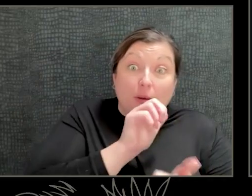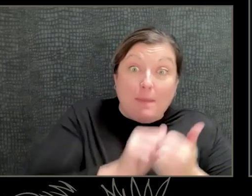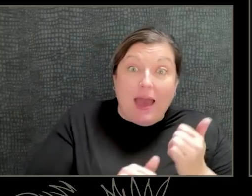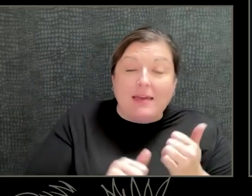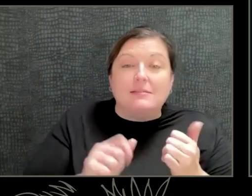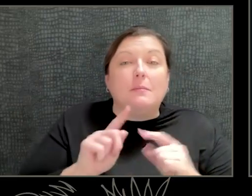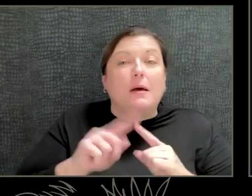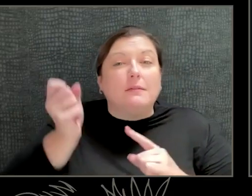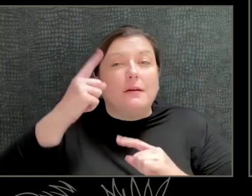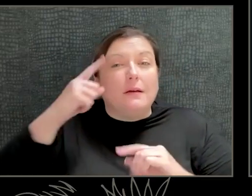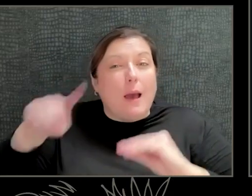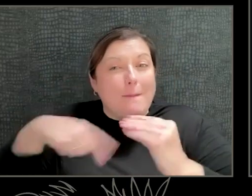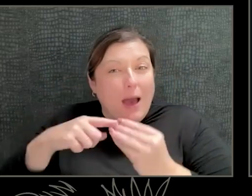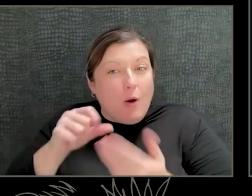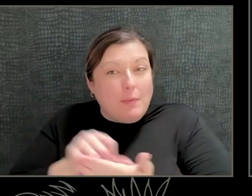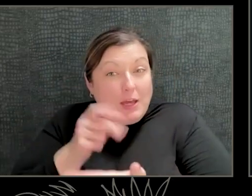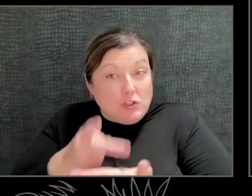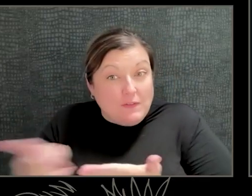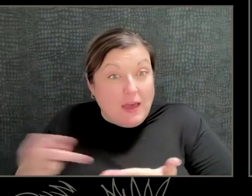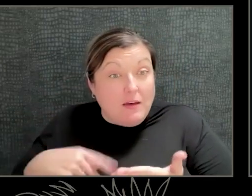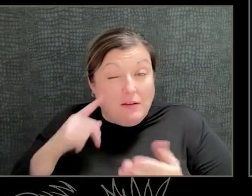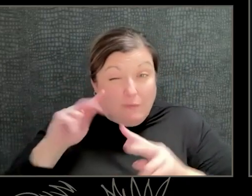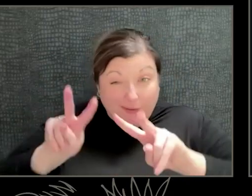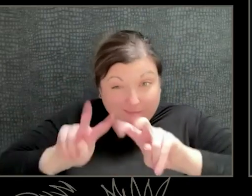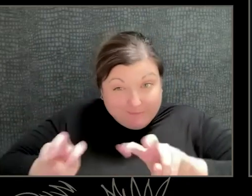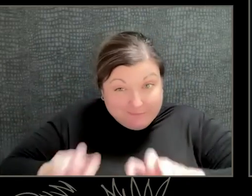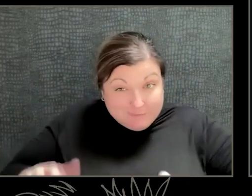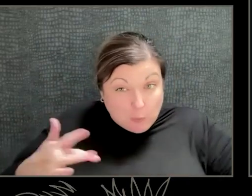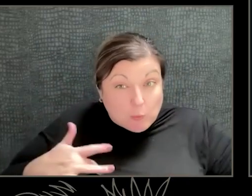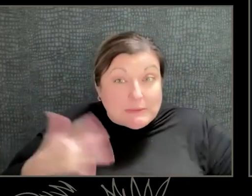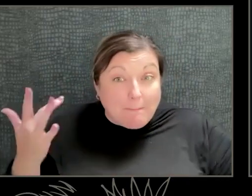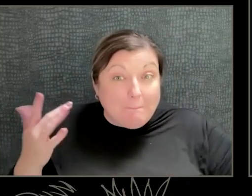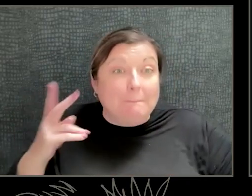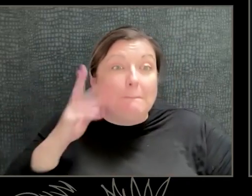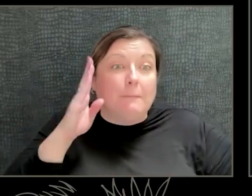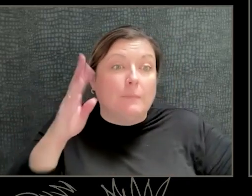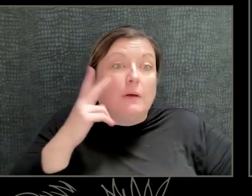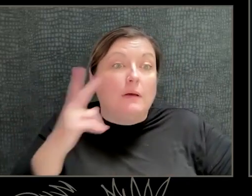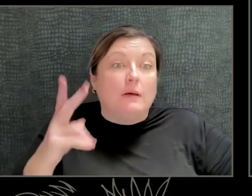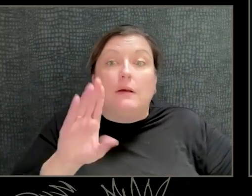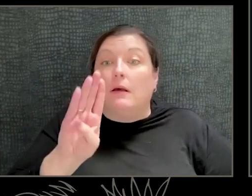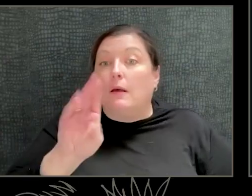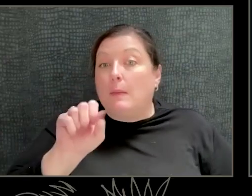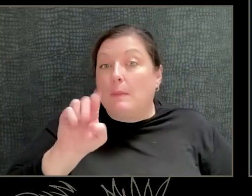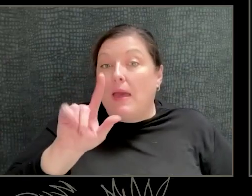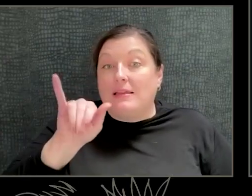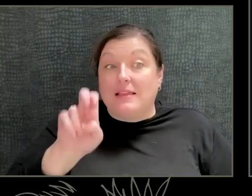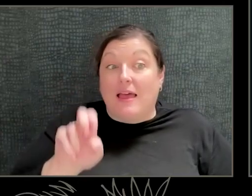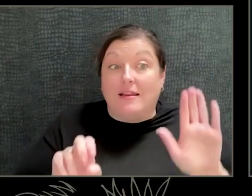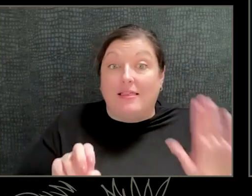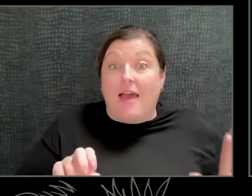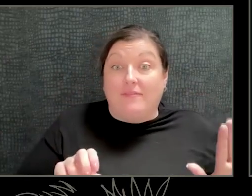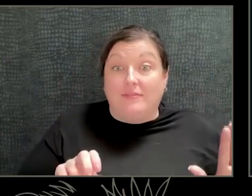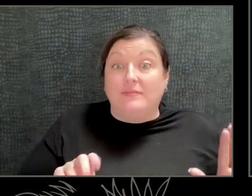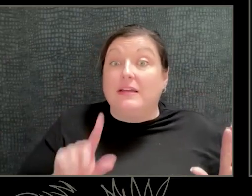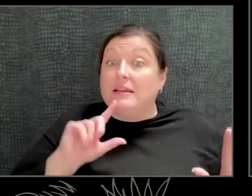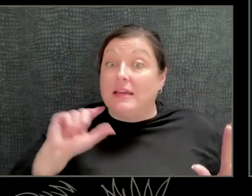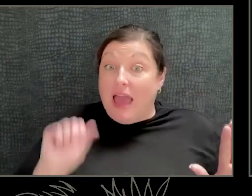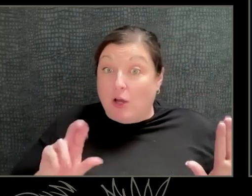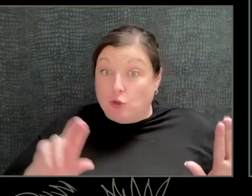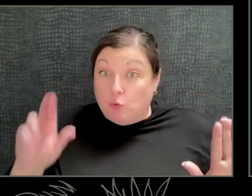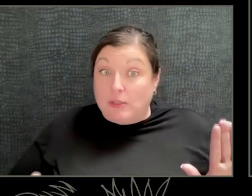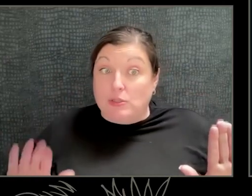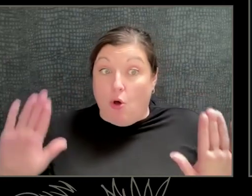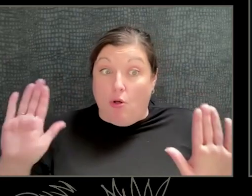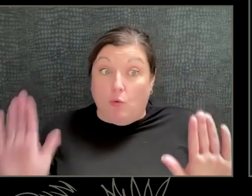failed. And if we dig into that test, we'll see that we have the baseline image on the left and the actual result image